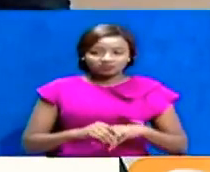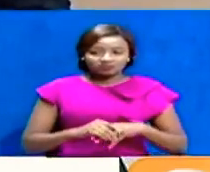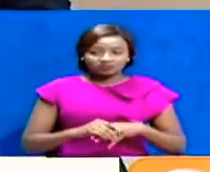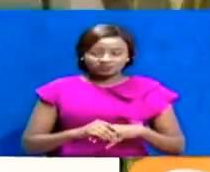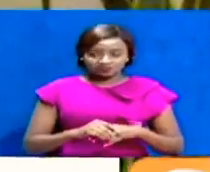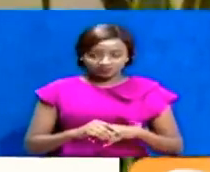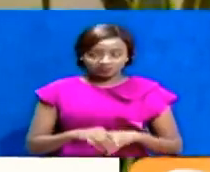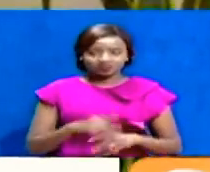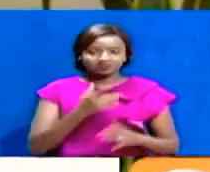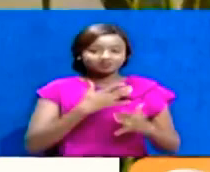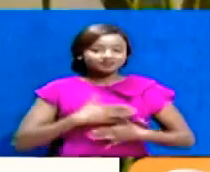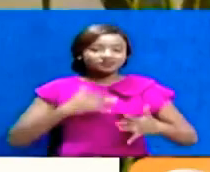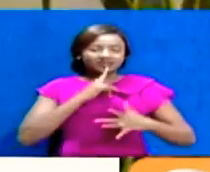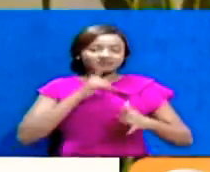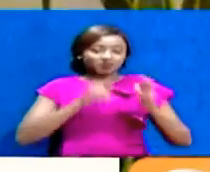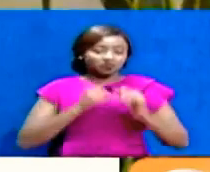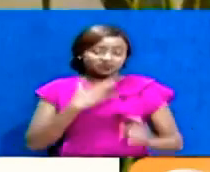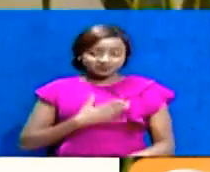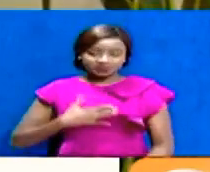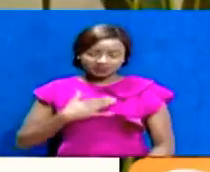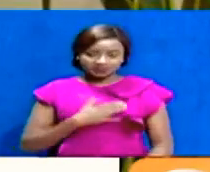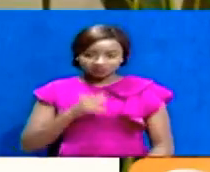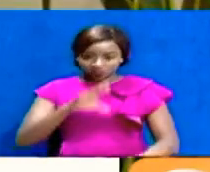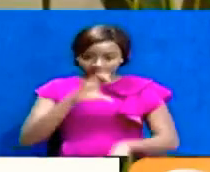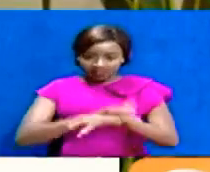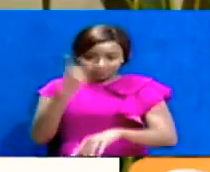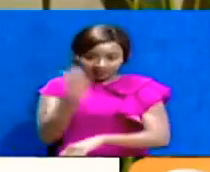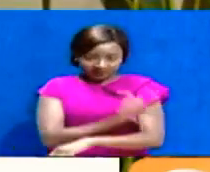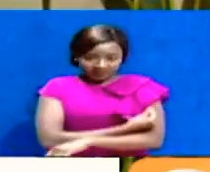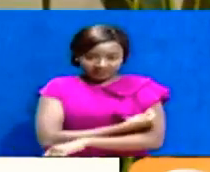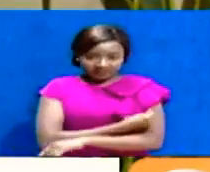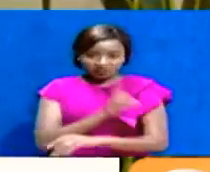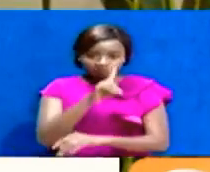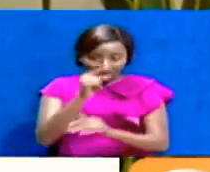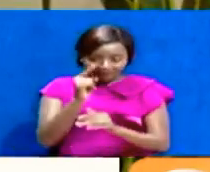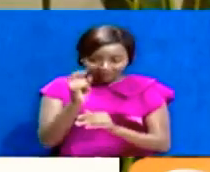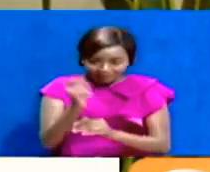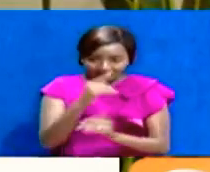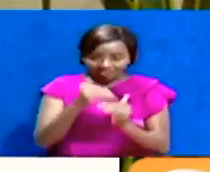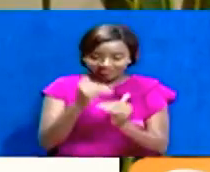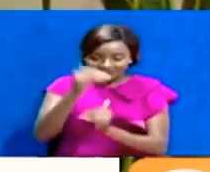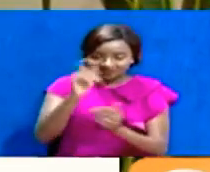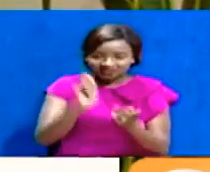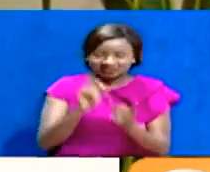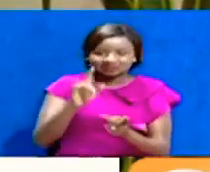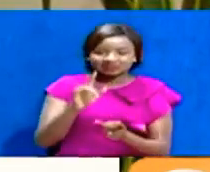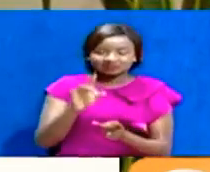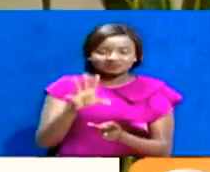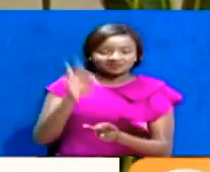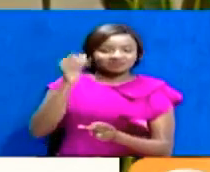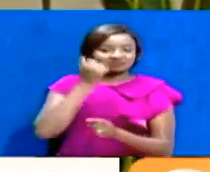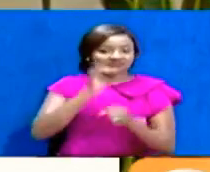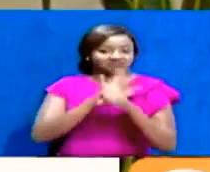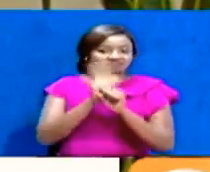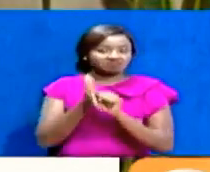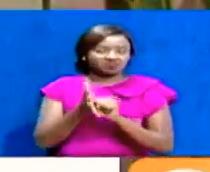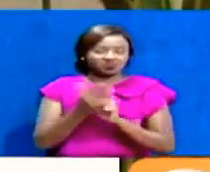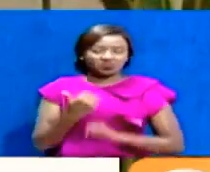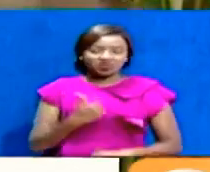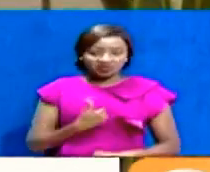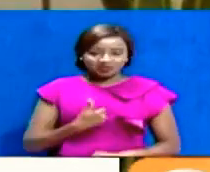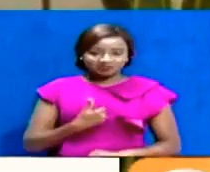says, that they do advocate for you to take the COVID vaccine 1 month after you've recovered from COVID,